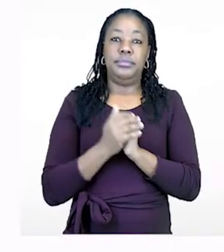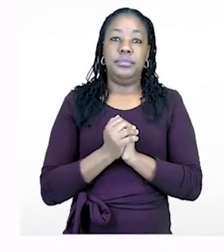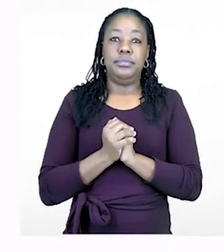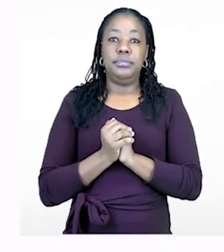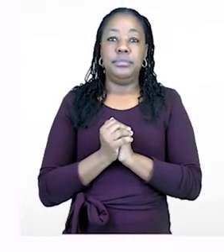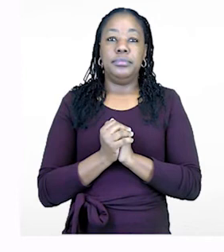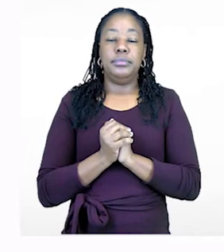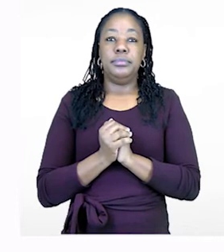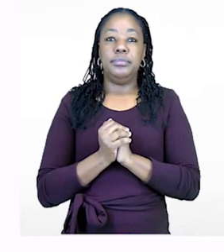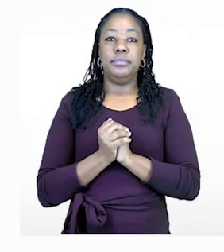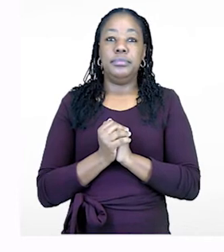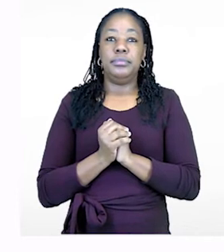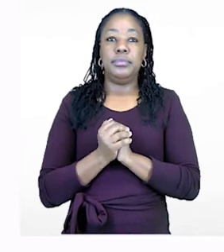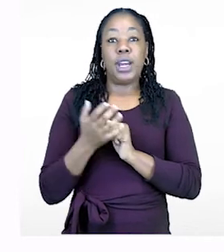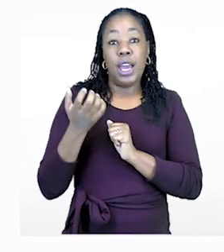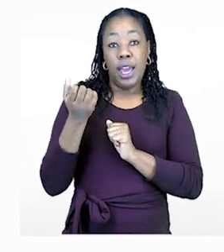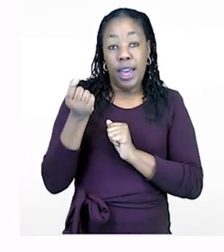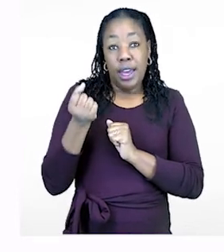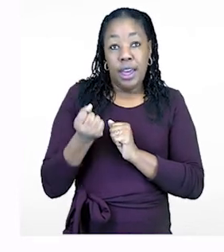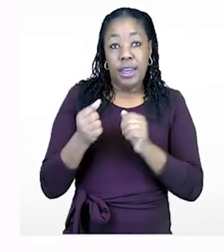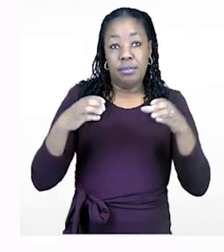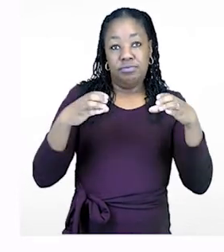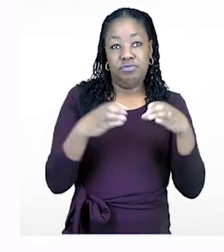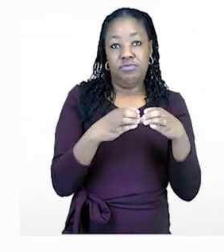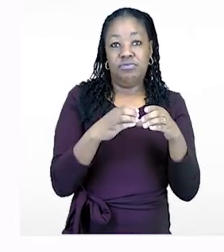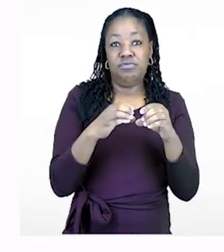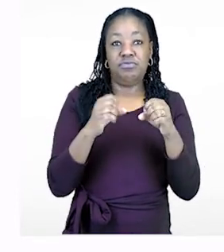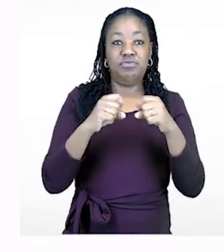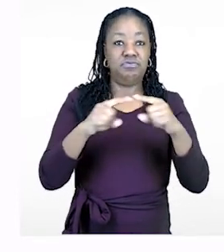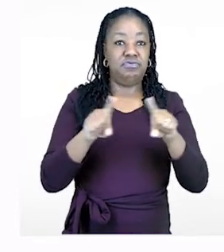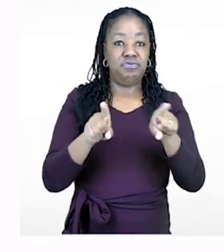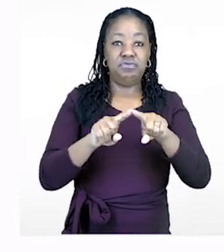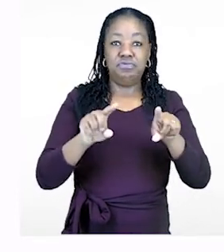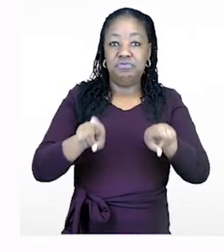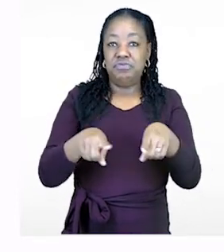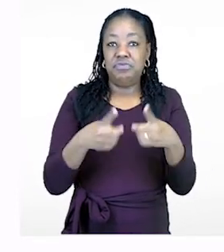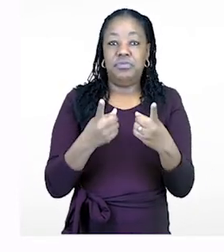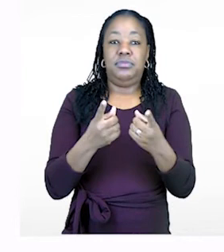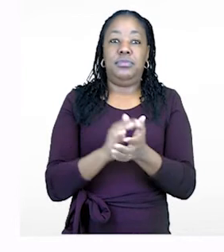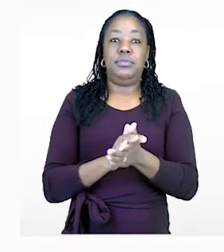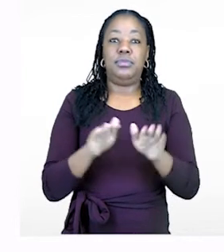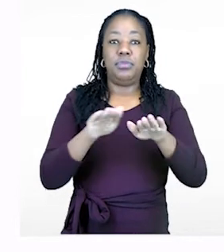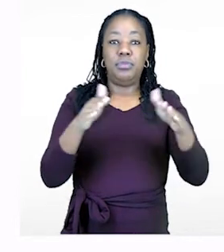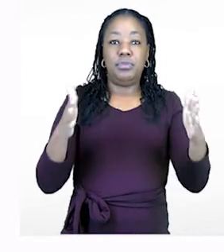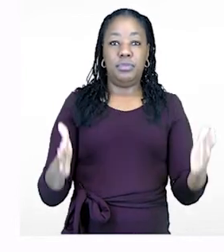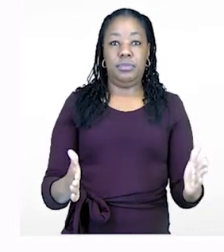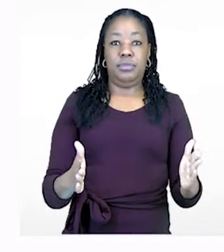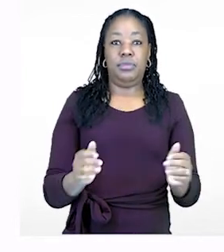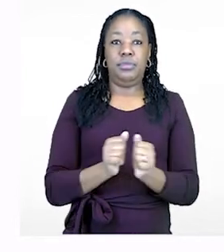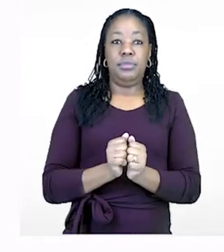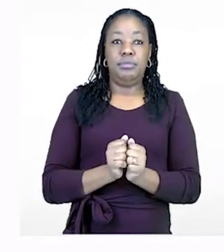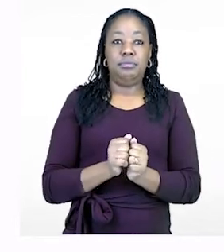we can see that there is a classroom there, and we have so many different things on the table and around the